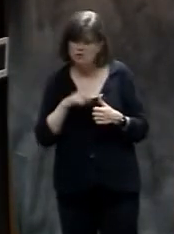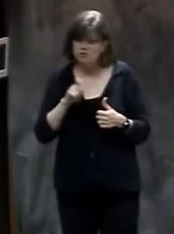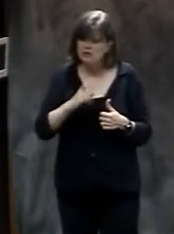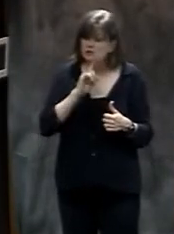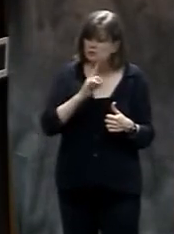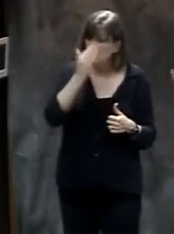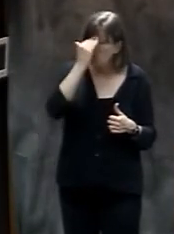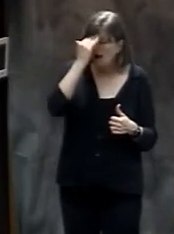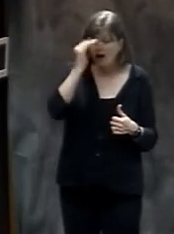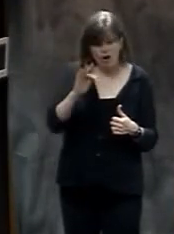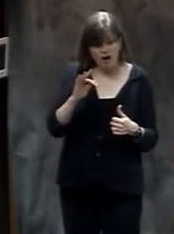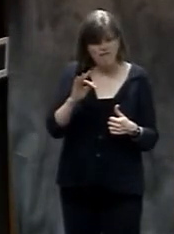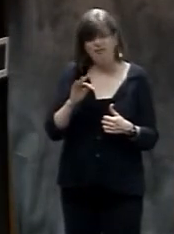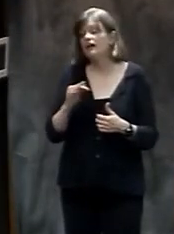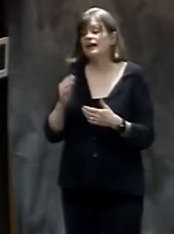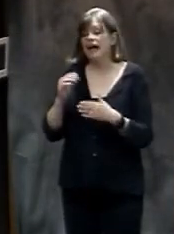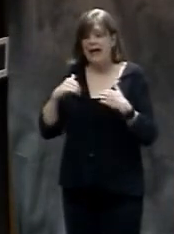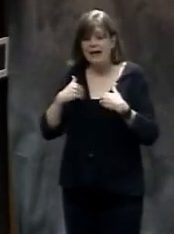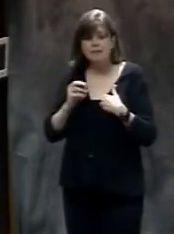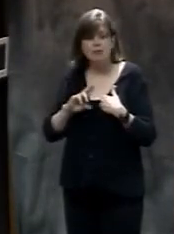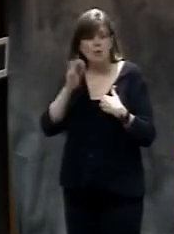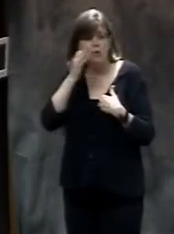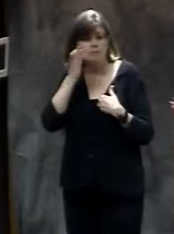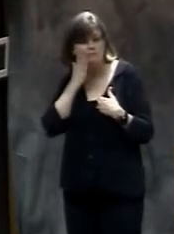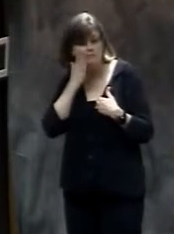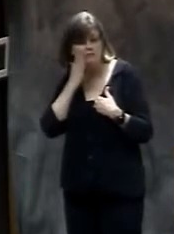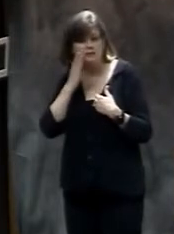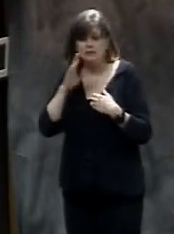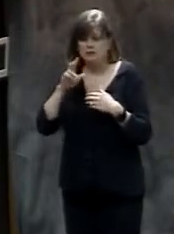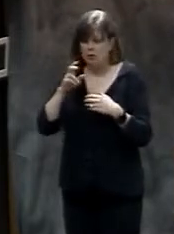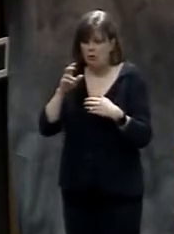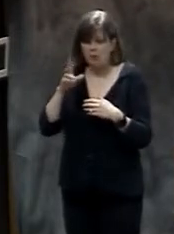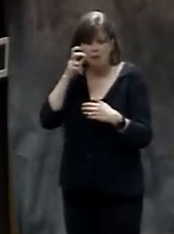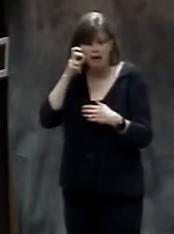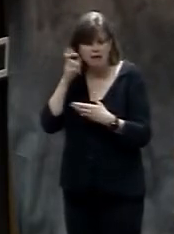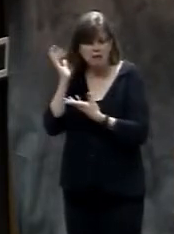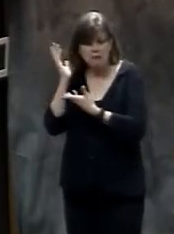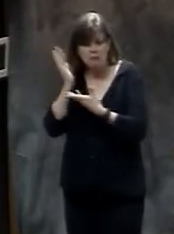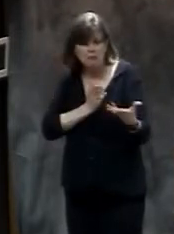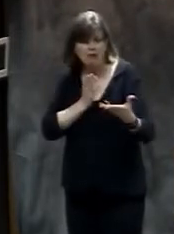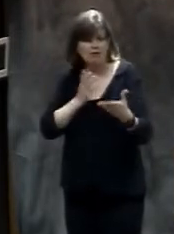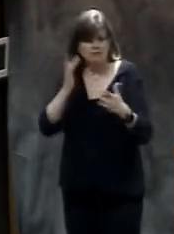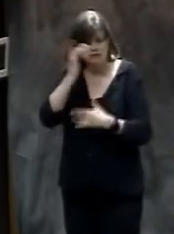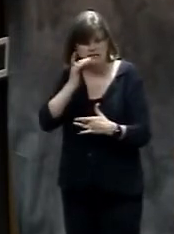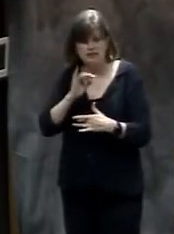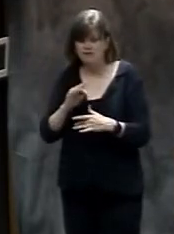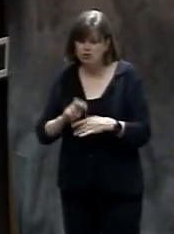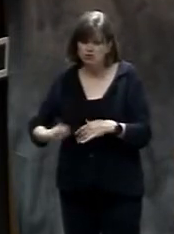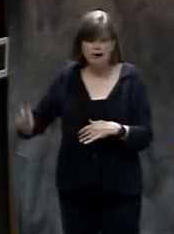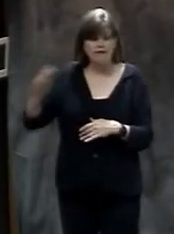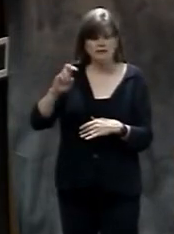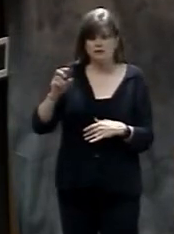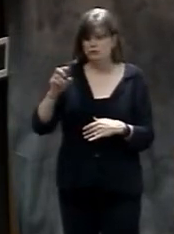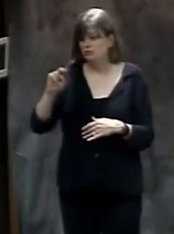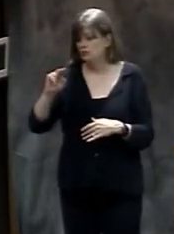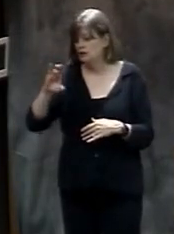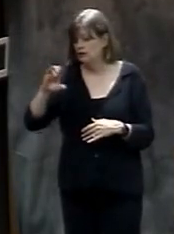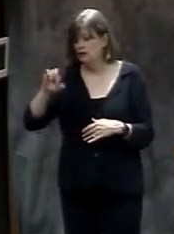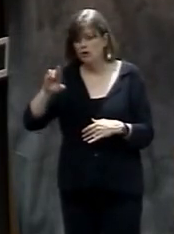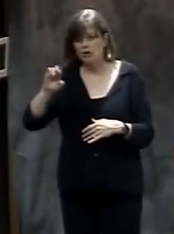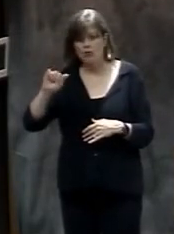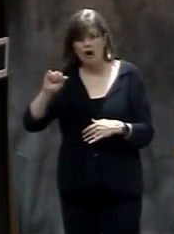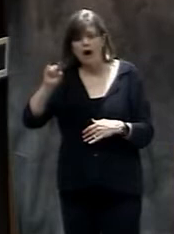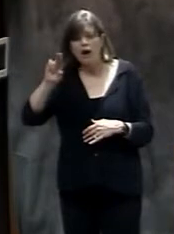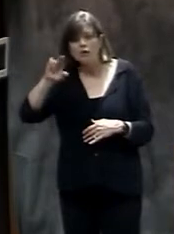traveling to India or Nicaragua or Guatemala or Brownsville or Key West, you need to be aware of any public